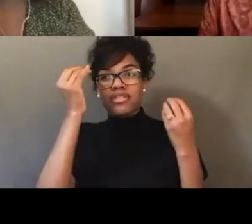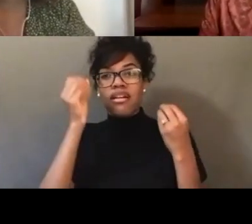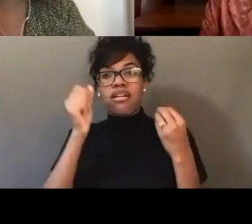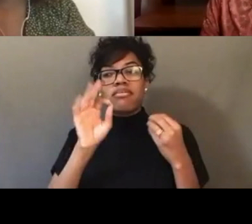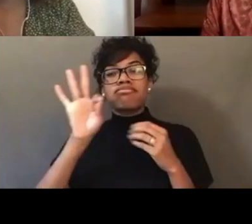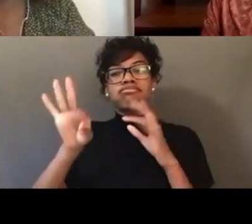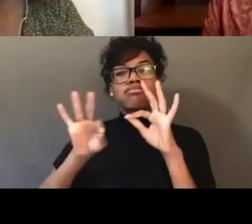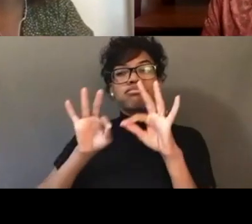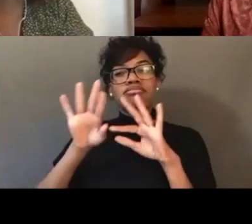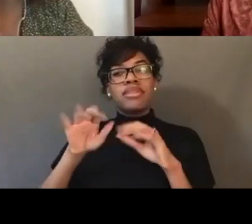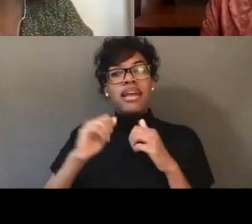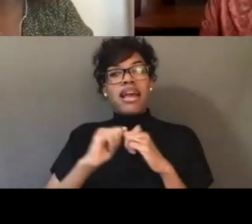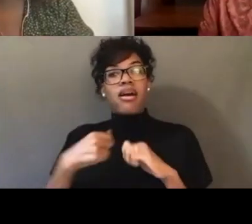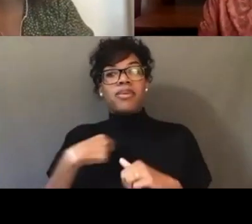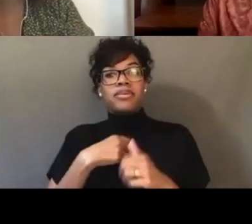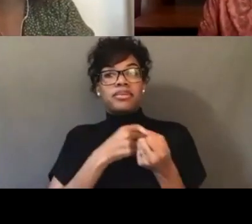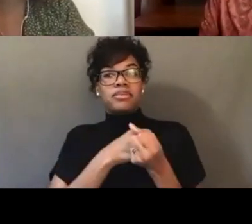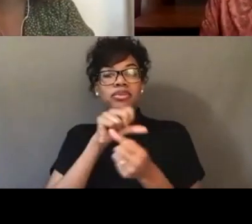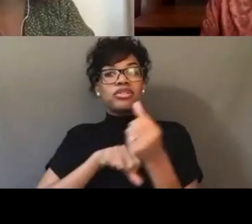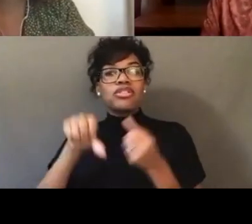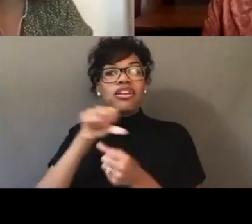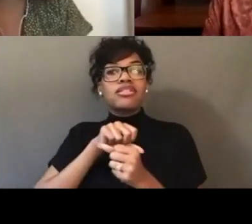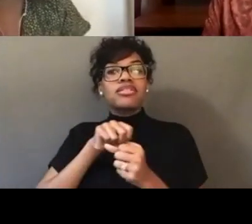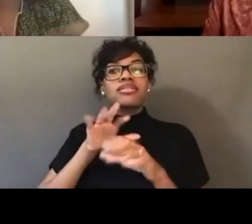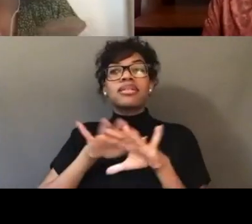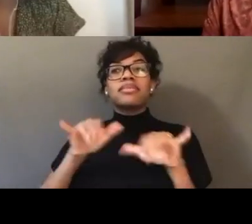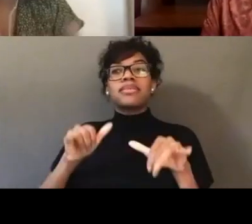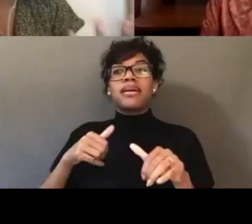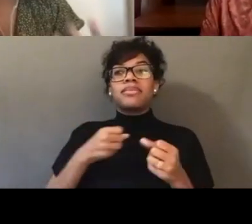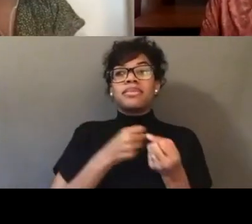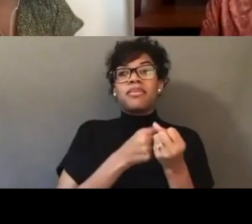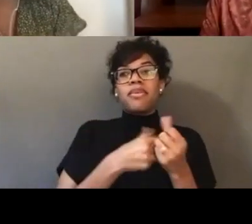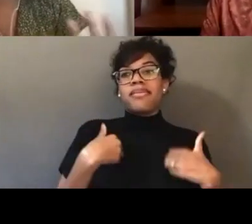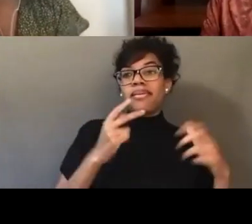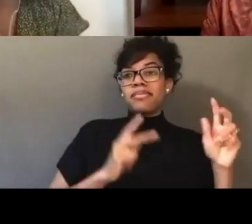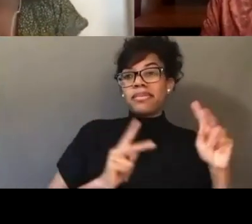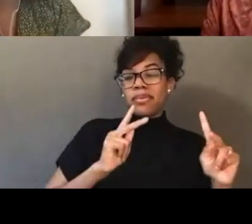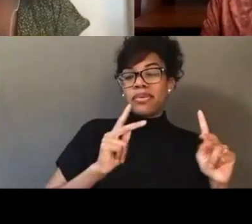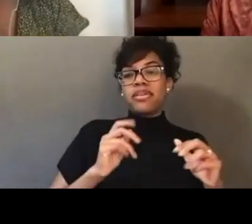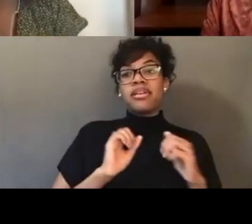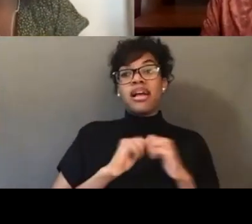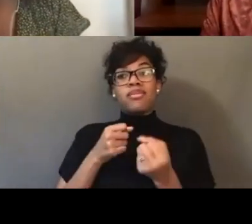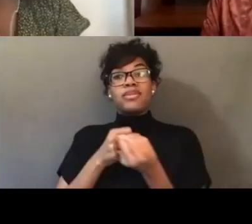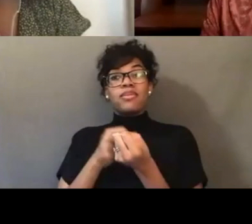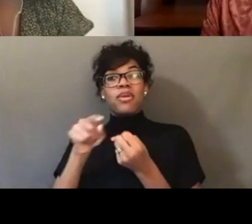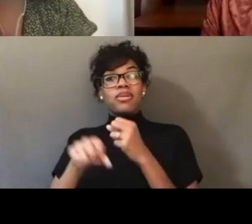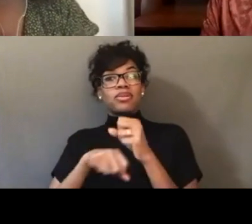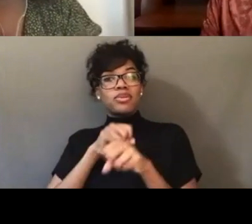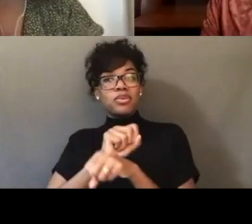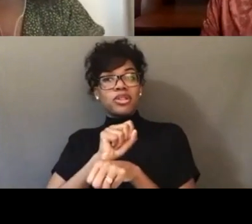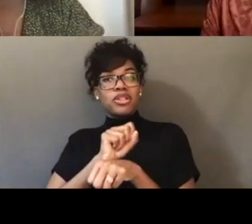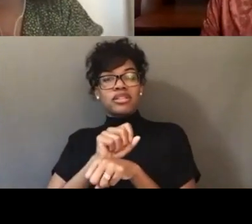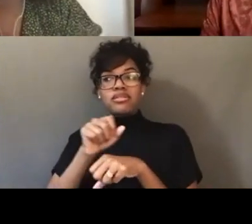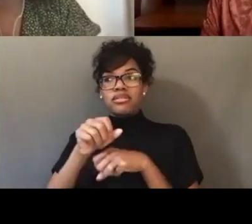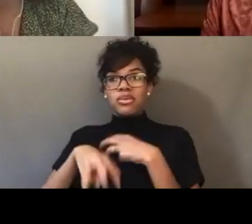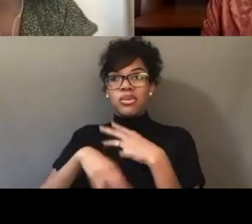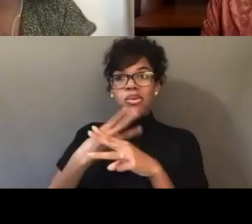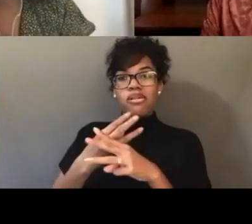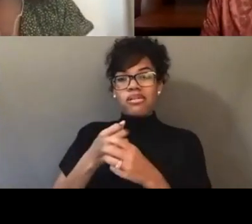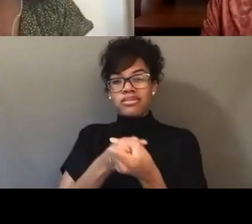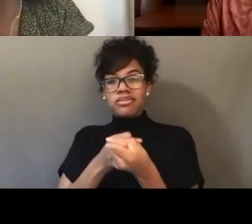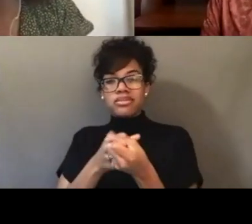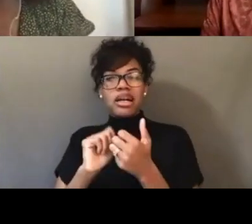we can support one another, but how we can support young people and how we can support this work, this world that we need to do, and how we